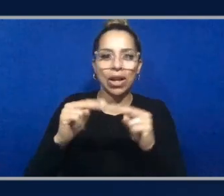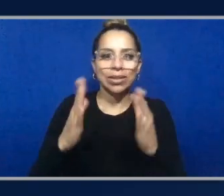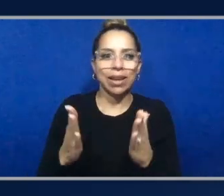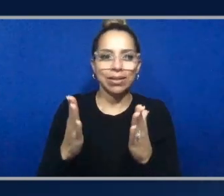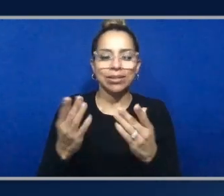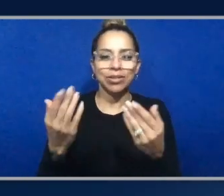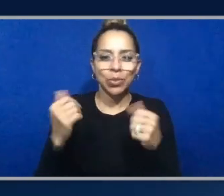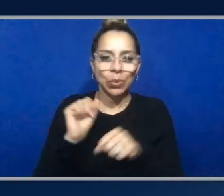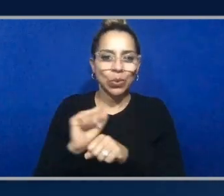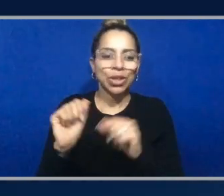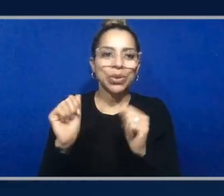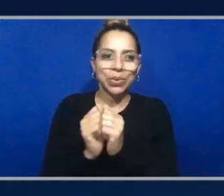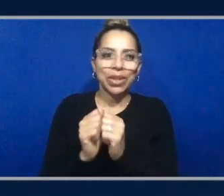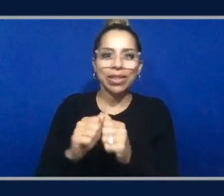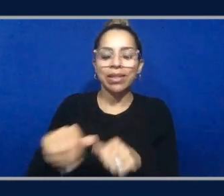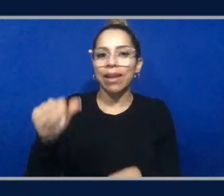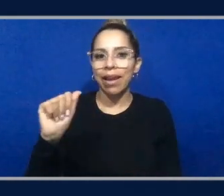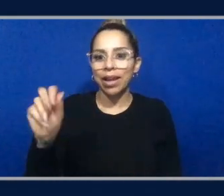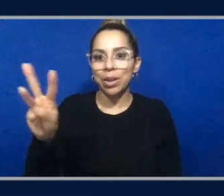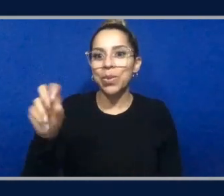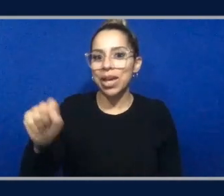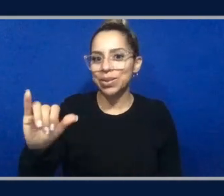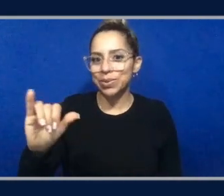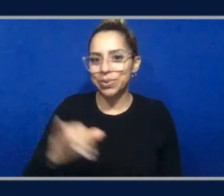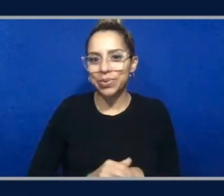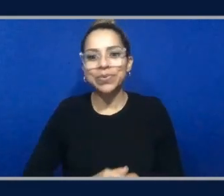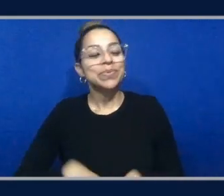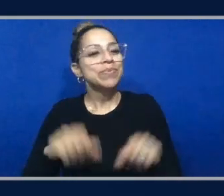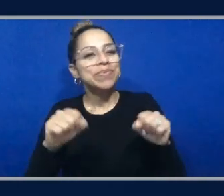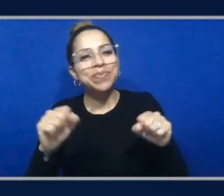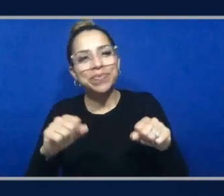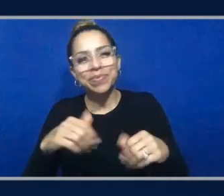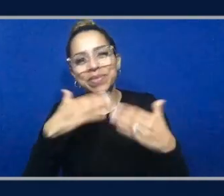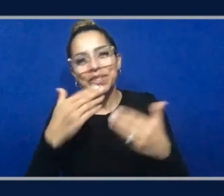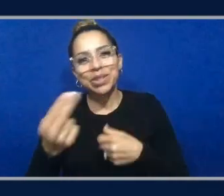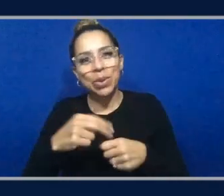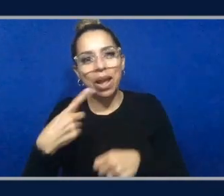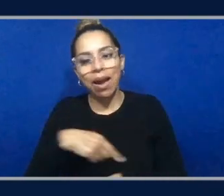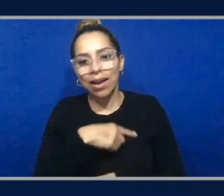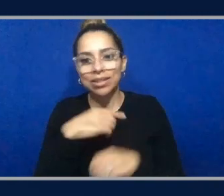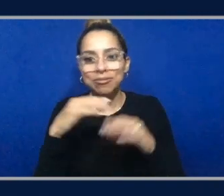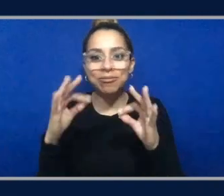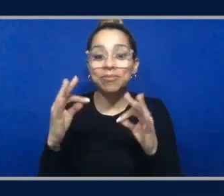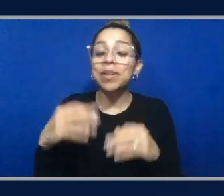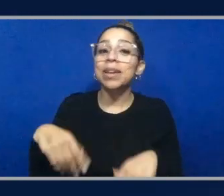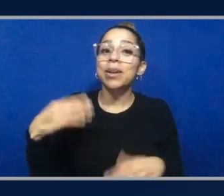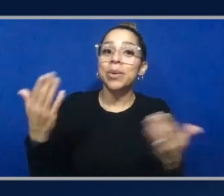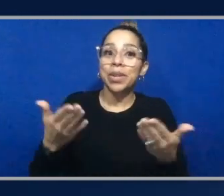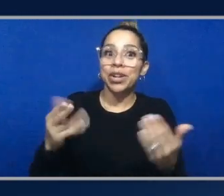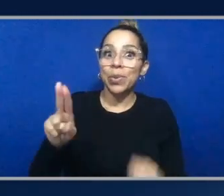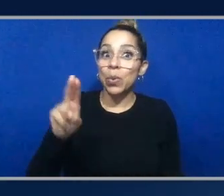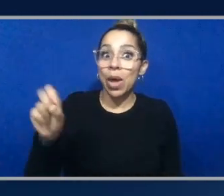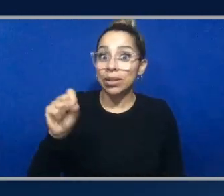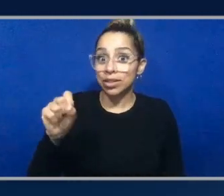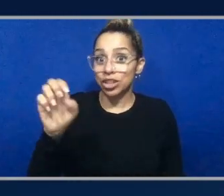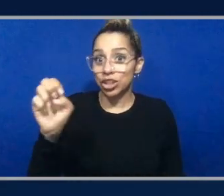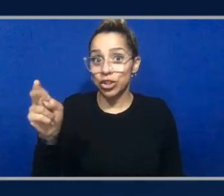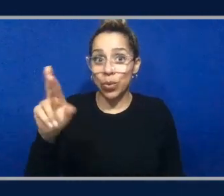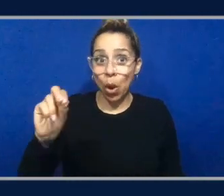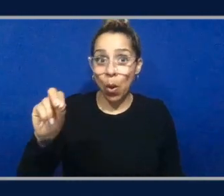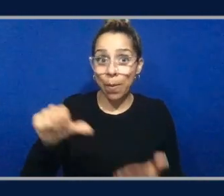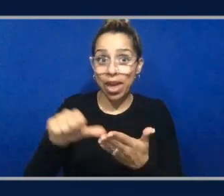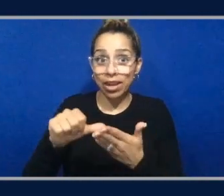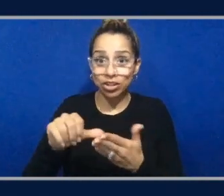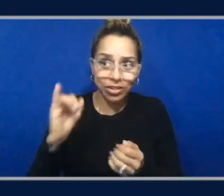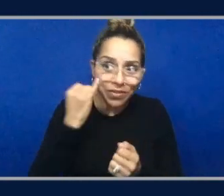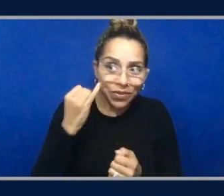audience members who are tuning in from all around the world. I know that we are on the US Hero page, so if you found us from the US Hero page, thank you so much for joining us. Hello, we're